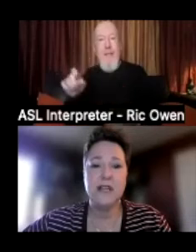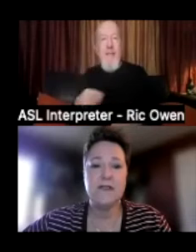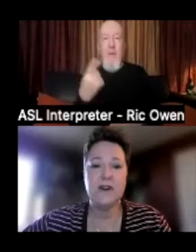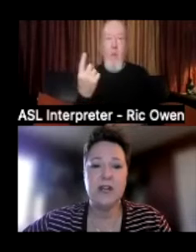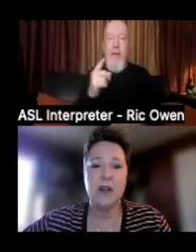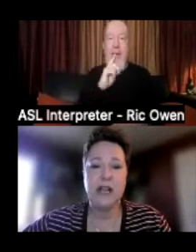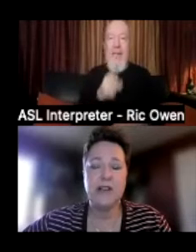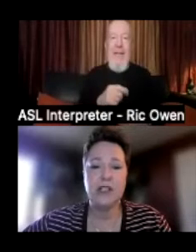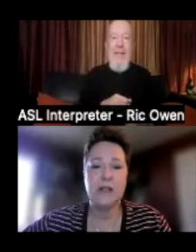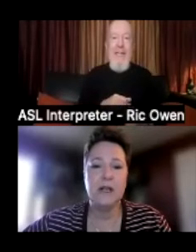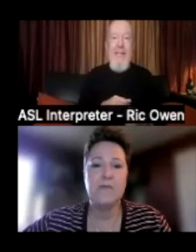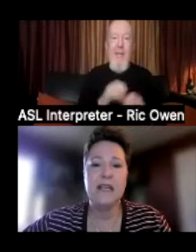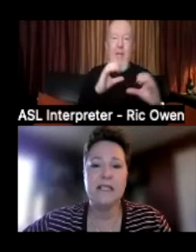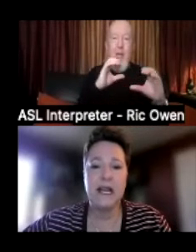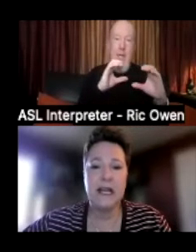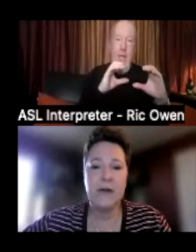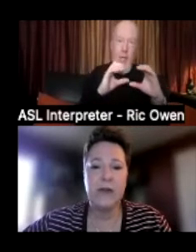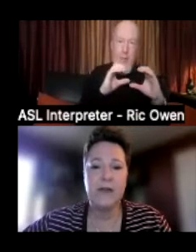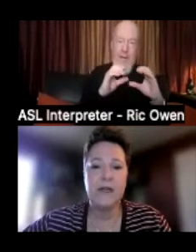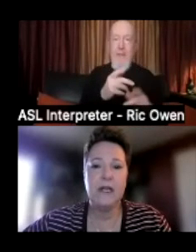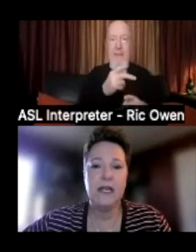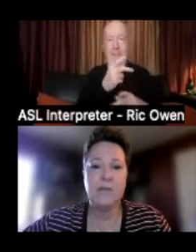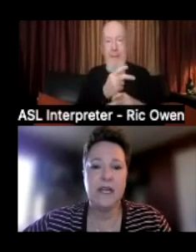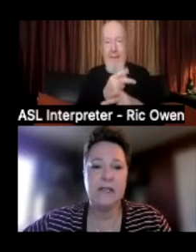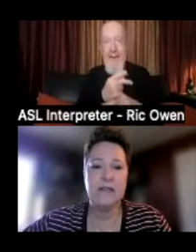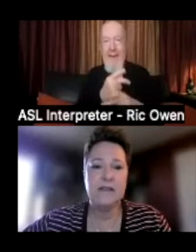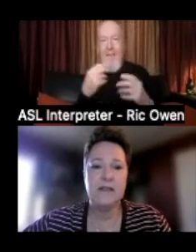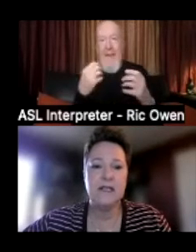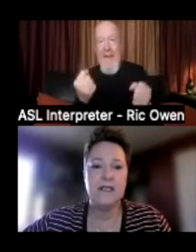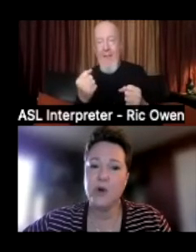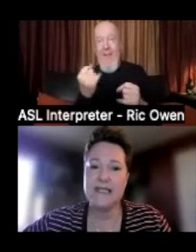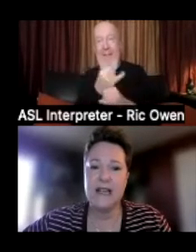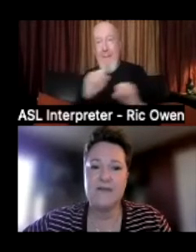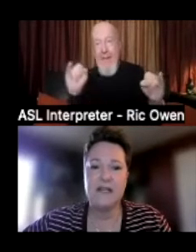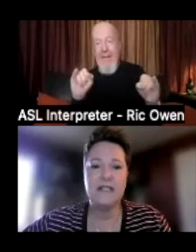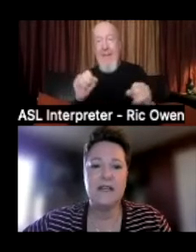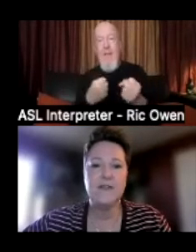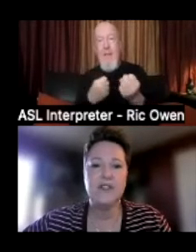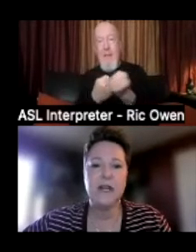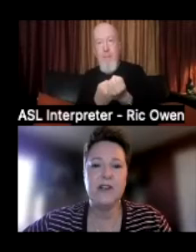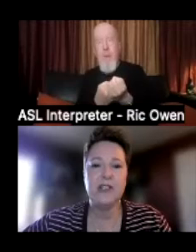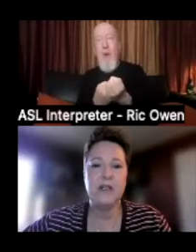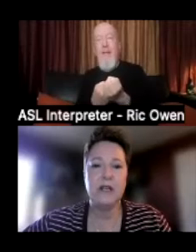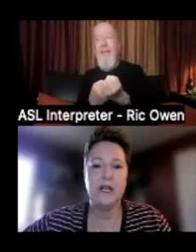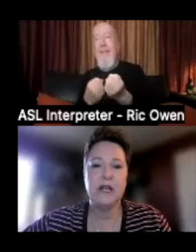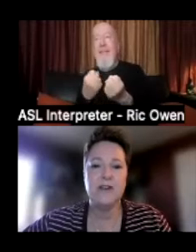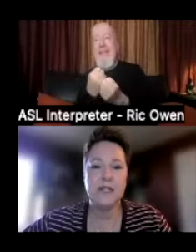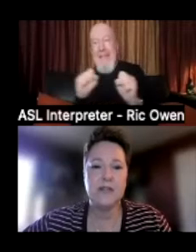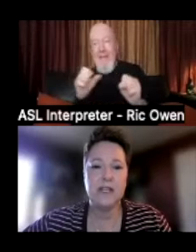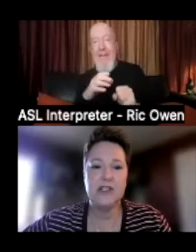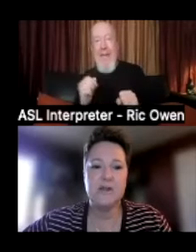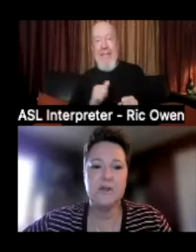which stands for Communication, Maintaining Health, Independence, Support Safety and Self-Determination,